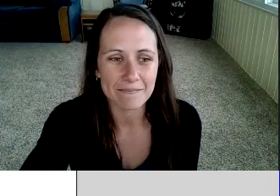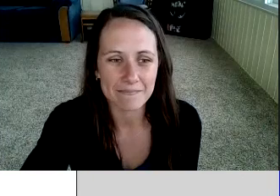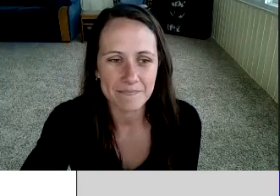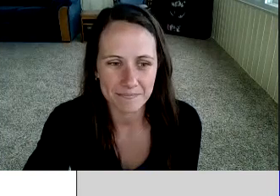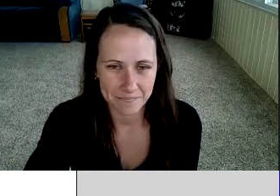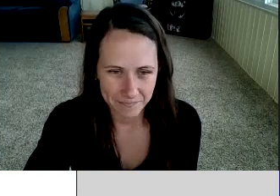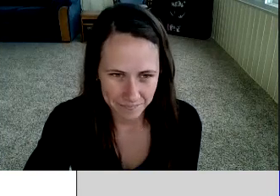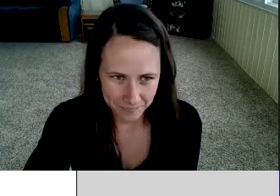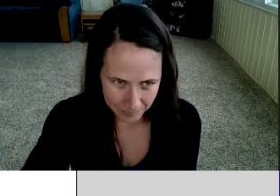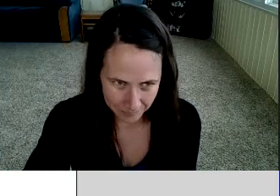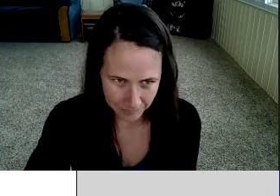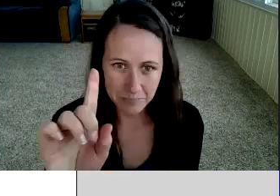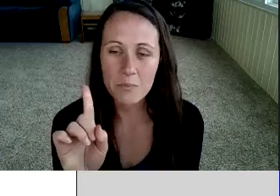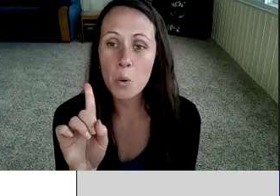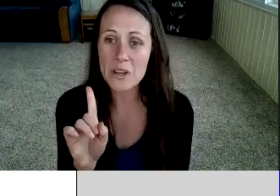right.